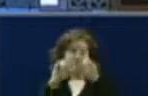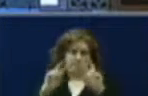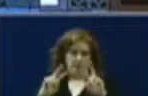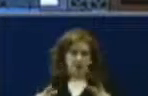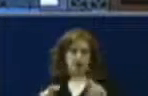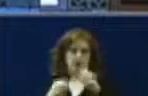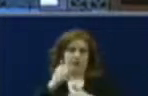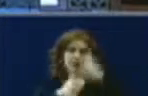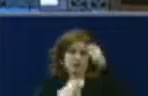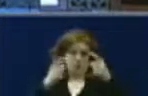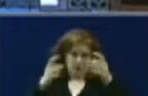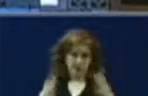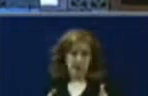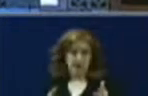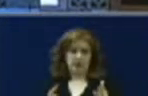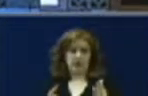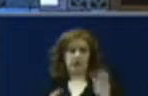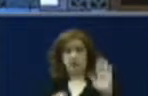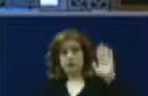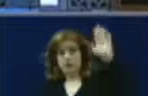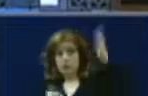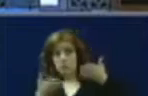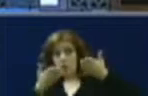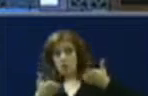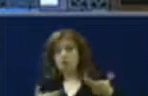the superintendent. Is there a motion?